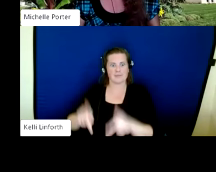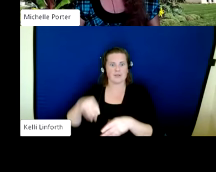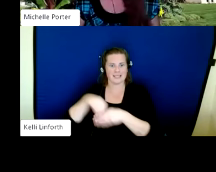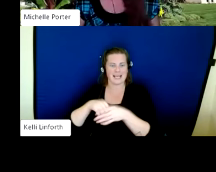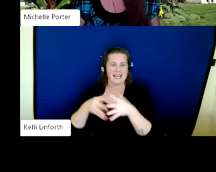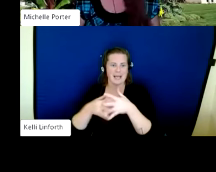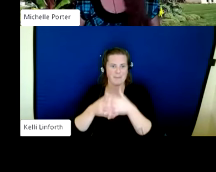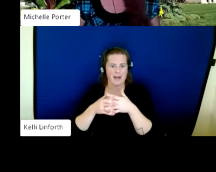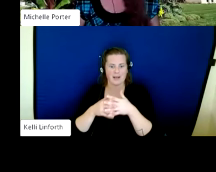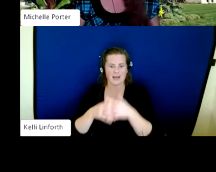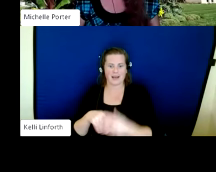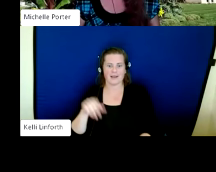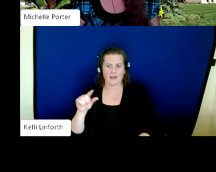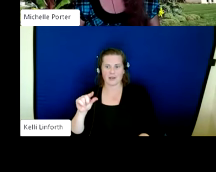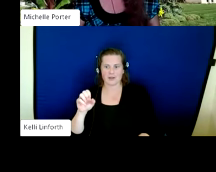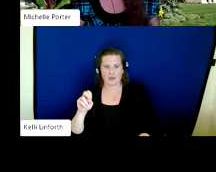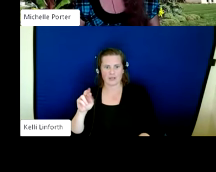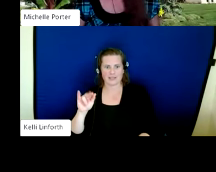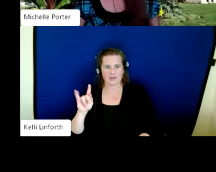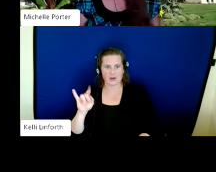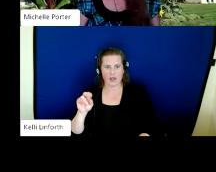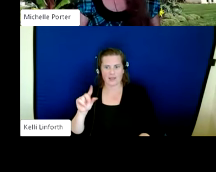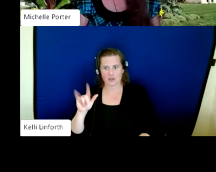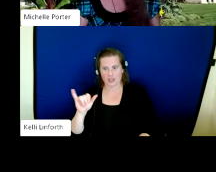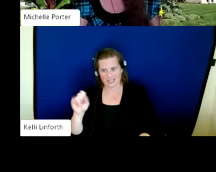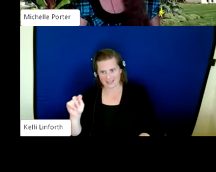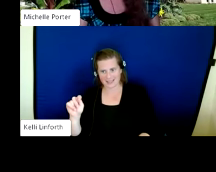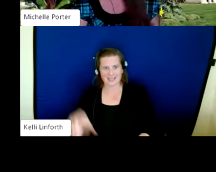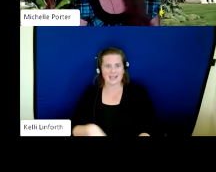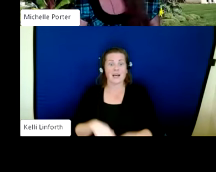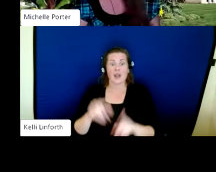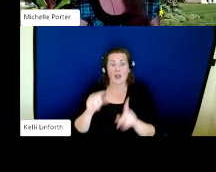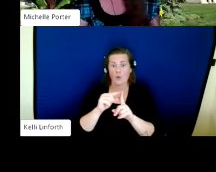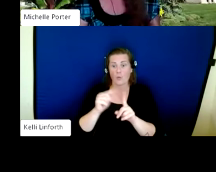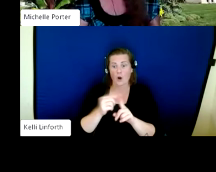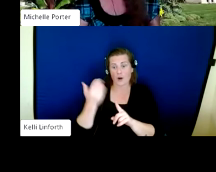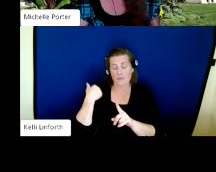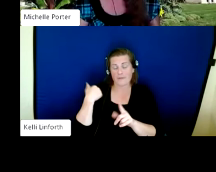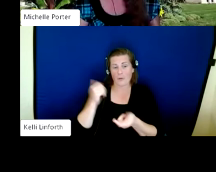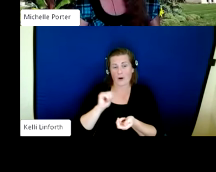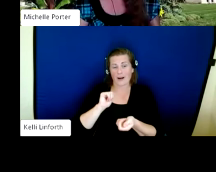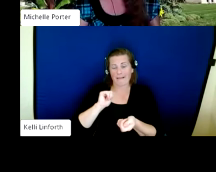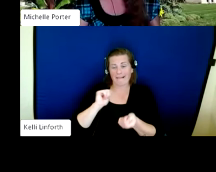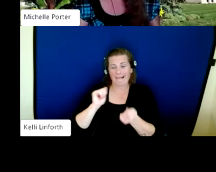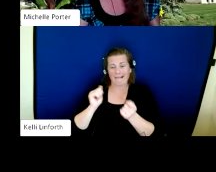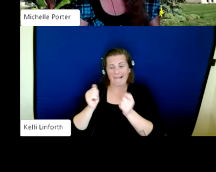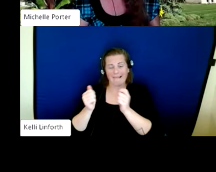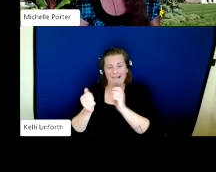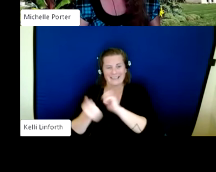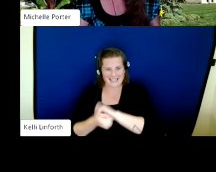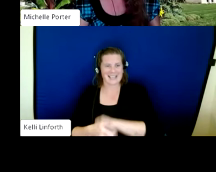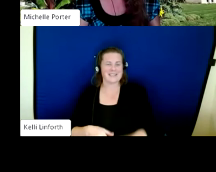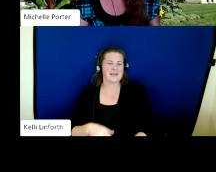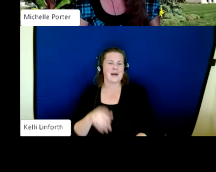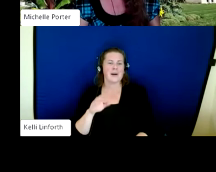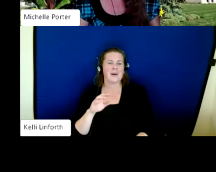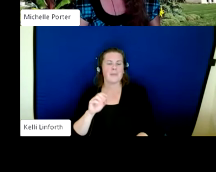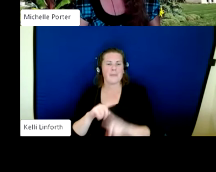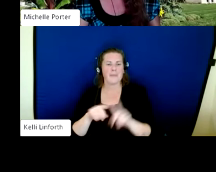the wording was quite different back then. But a current definition that is used quite commonly